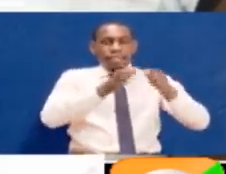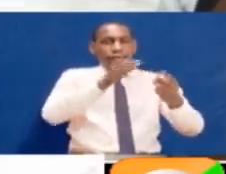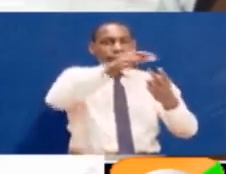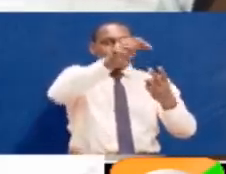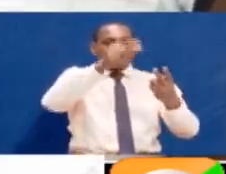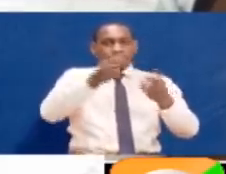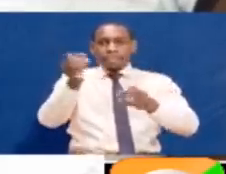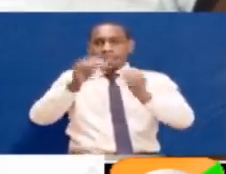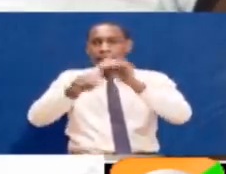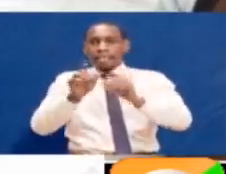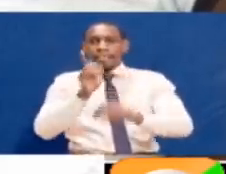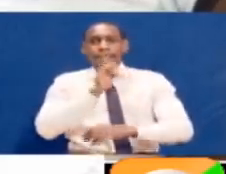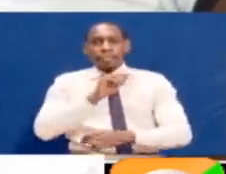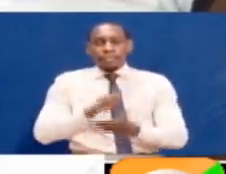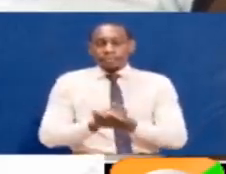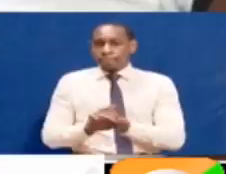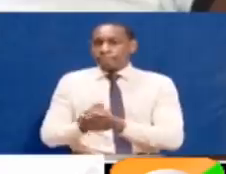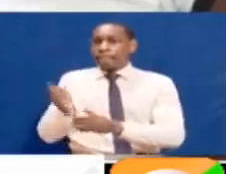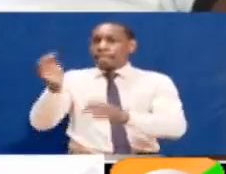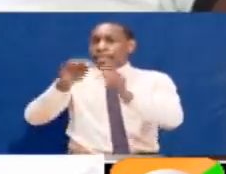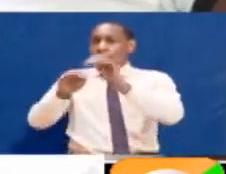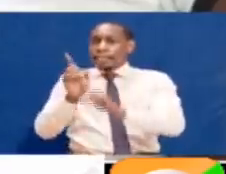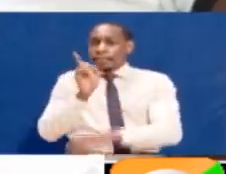elected? I was elected